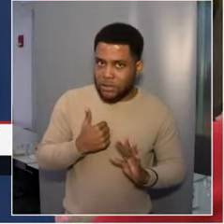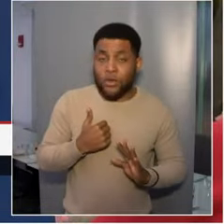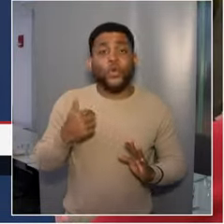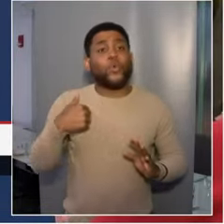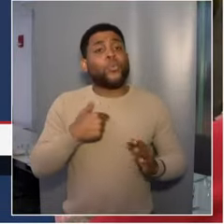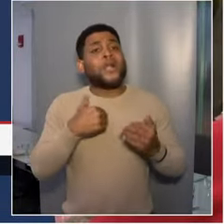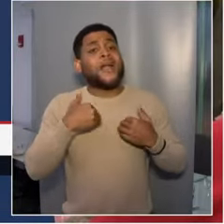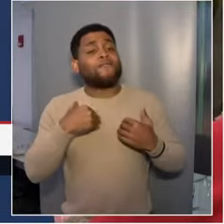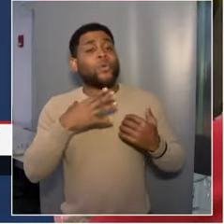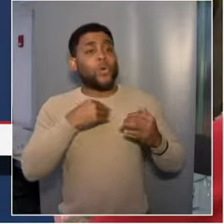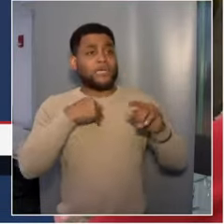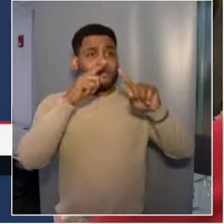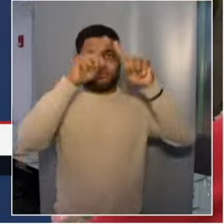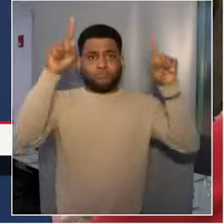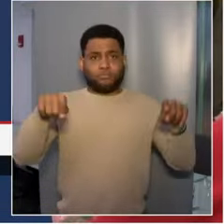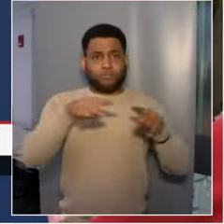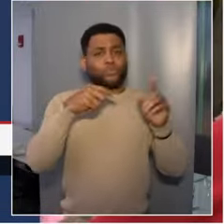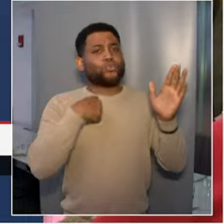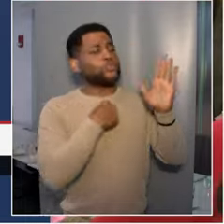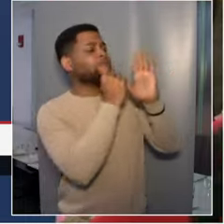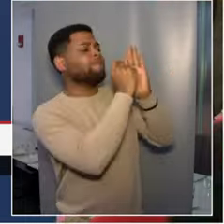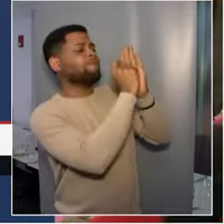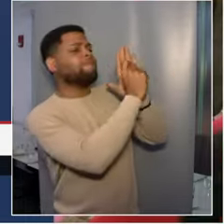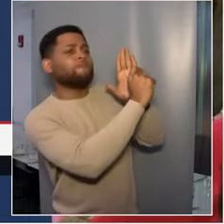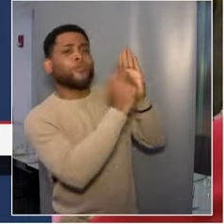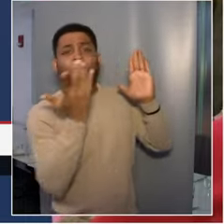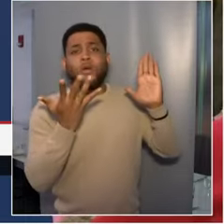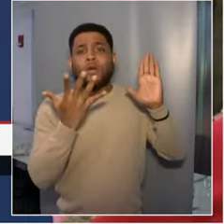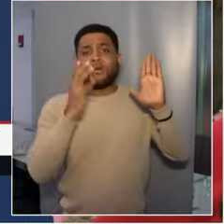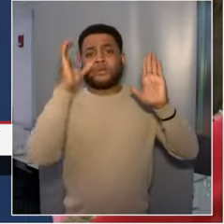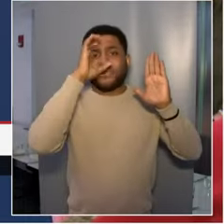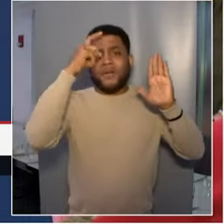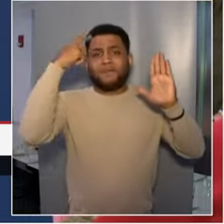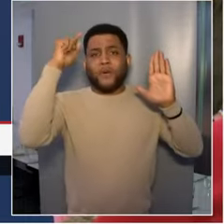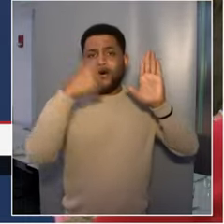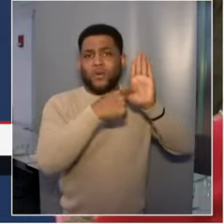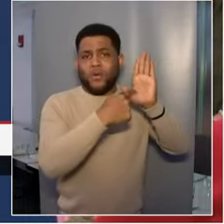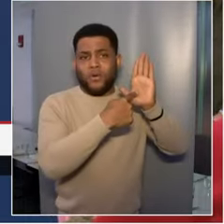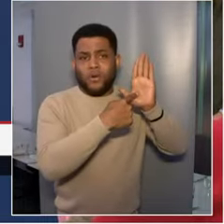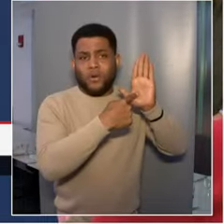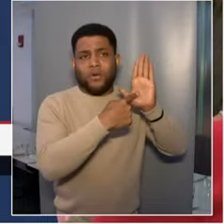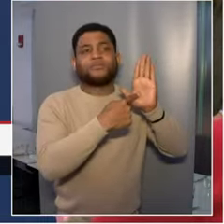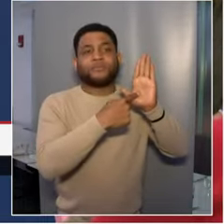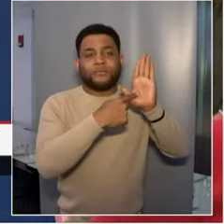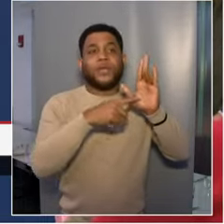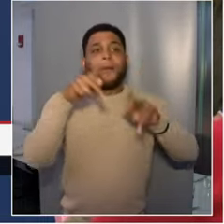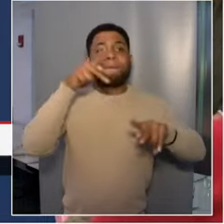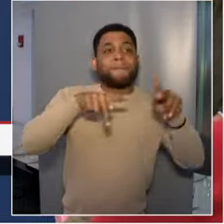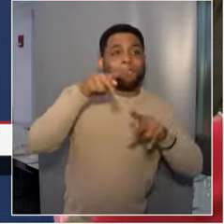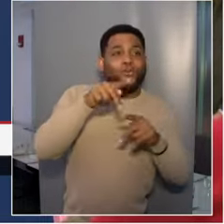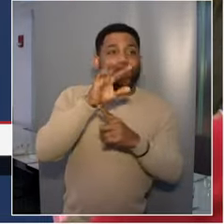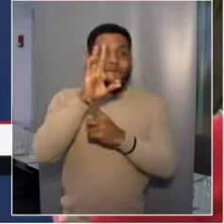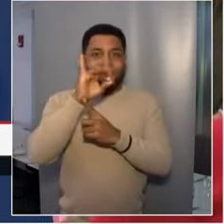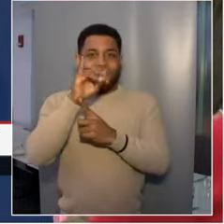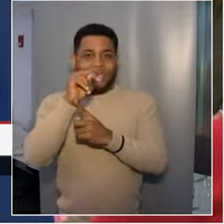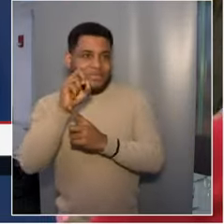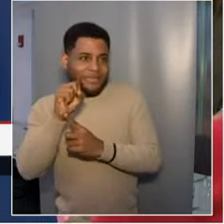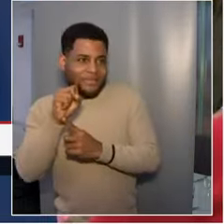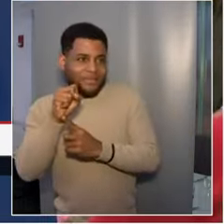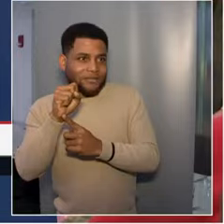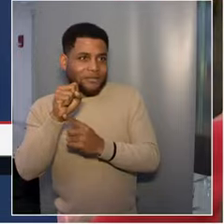down what are we looking for, fans first, players,